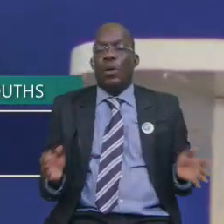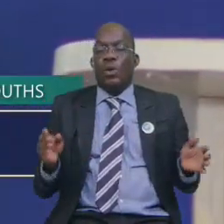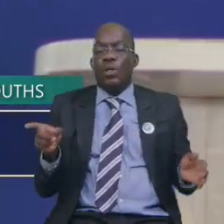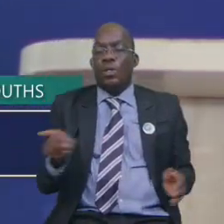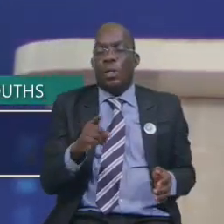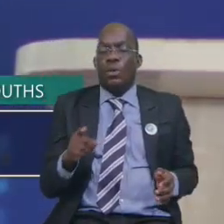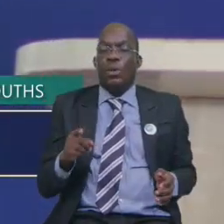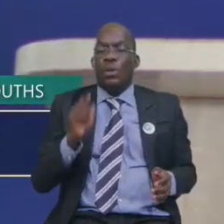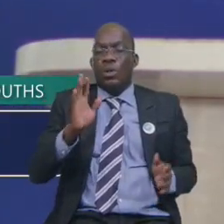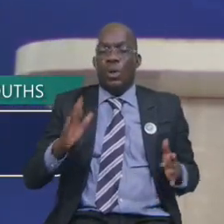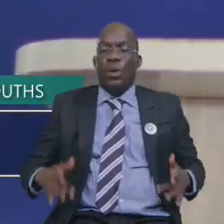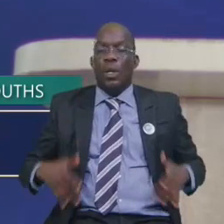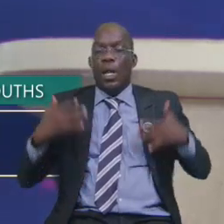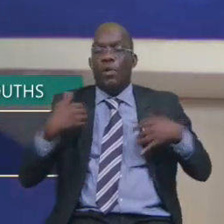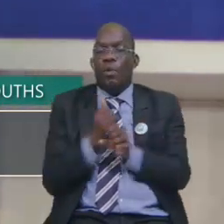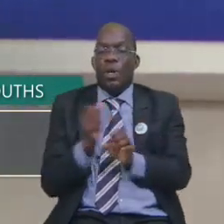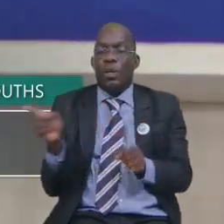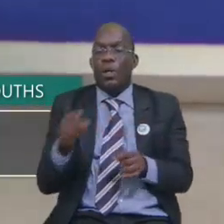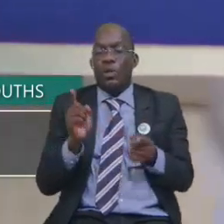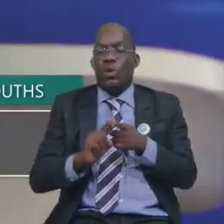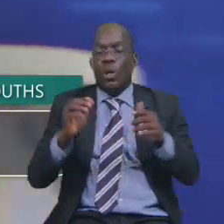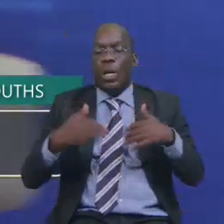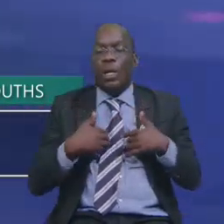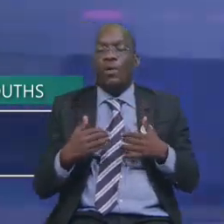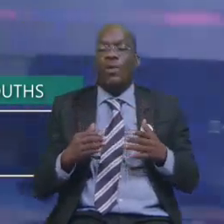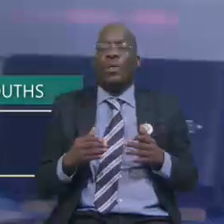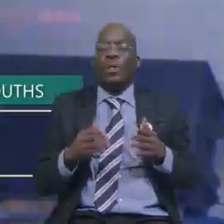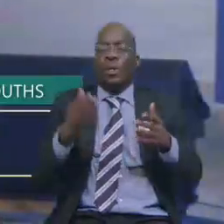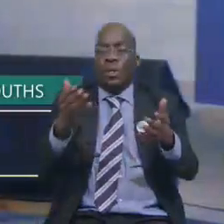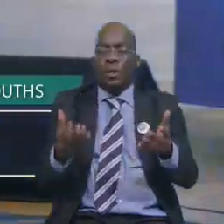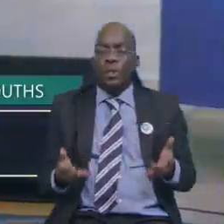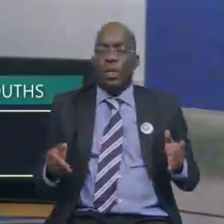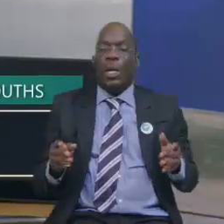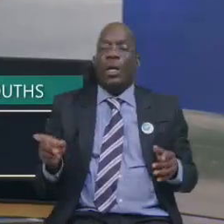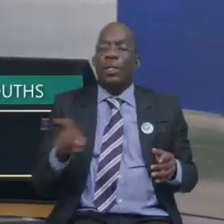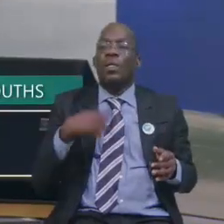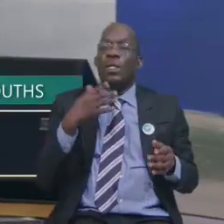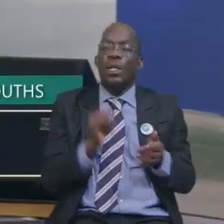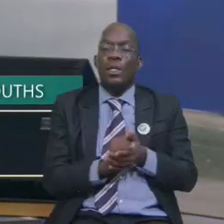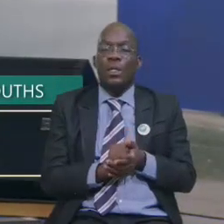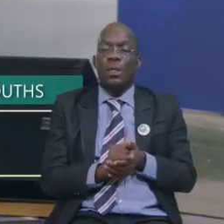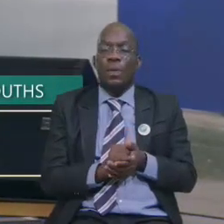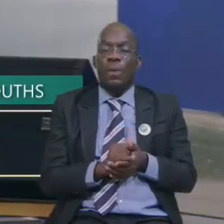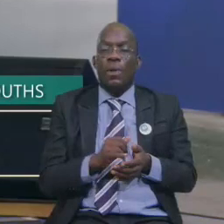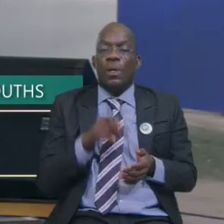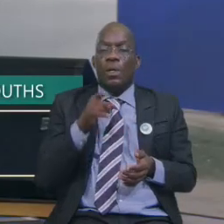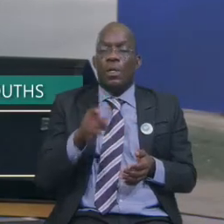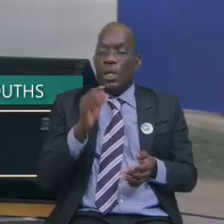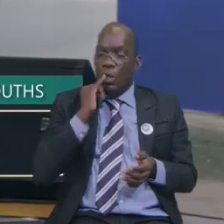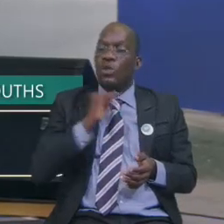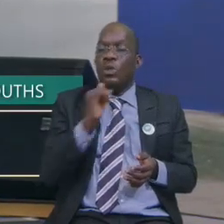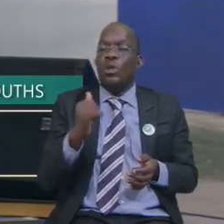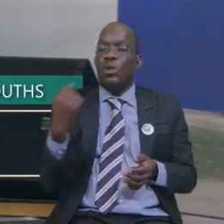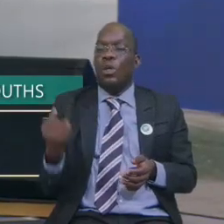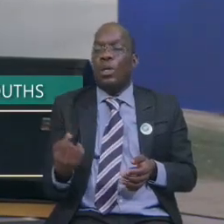have aspiration and ambition. And they say, as I look at, you know, he never does any redundant thing. He never